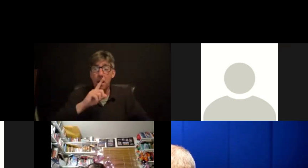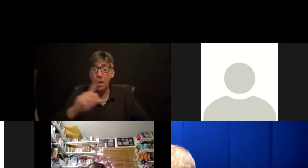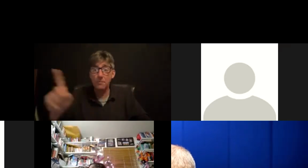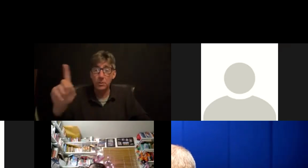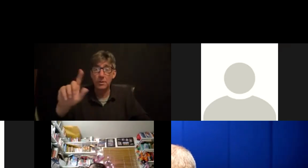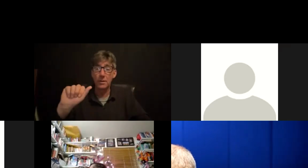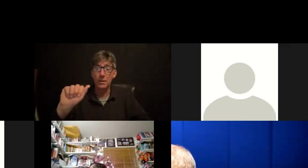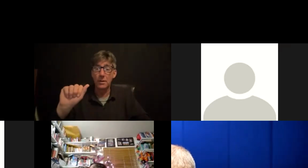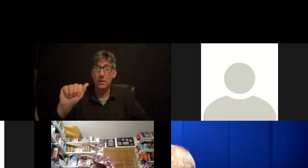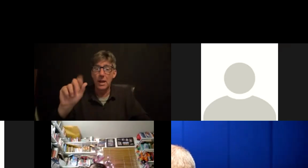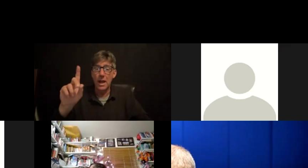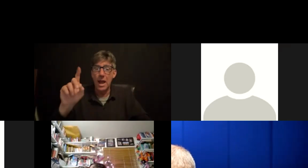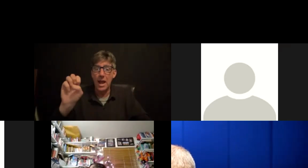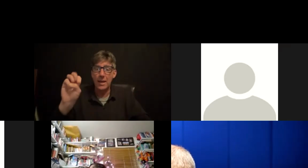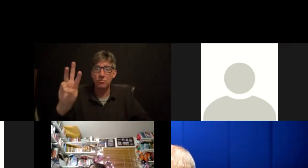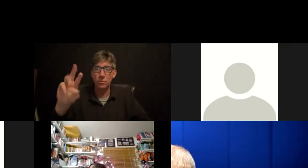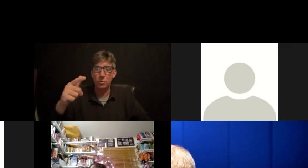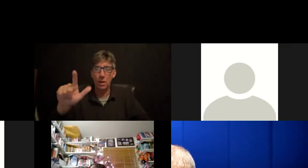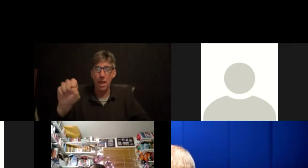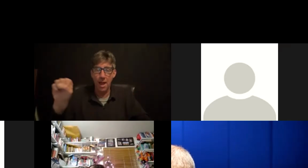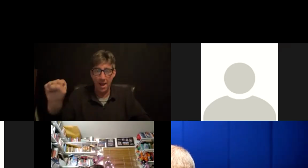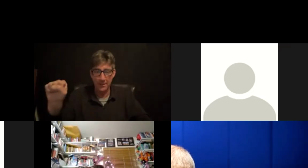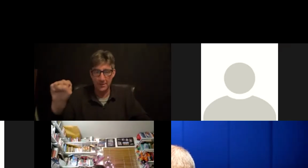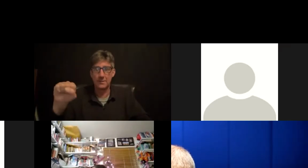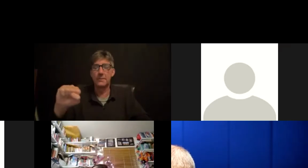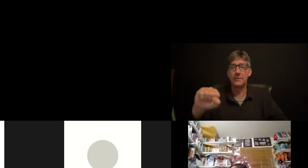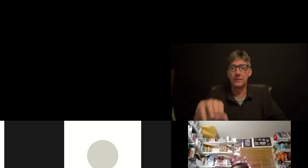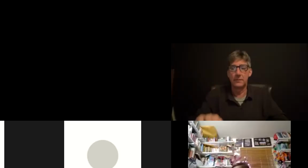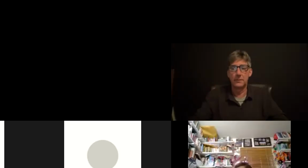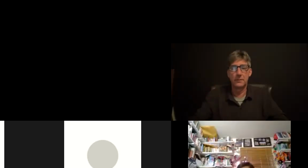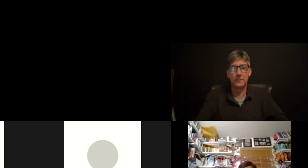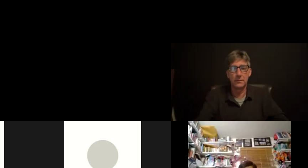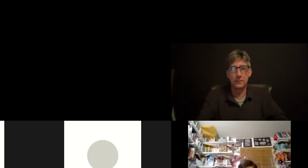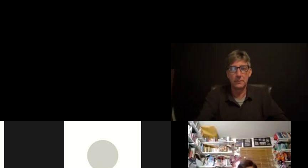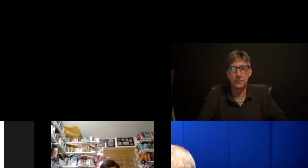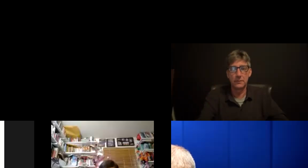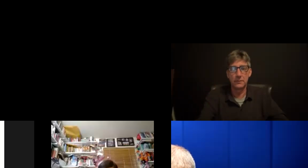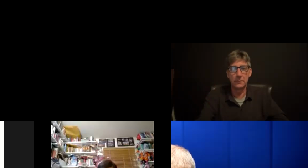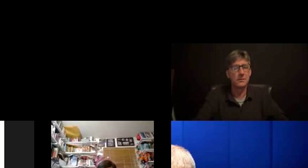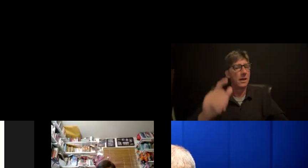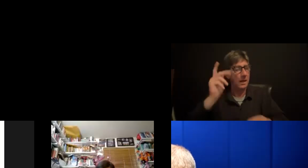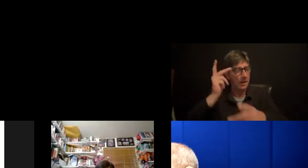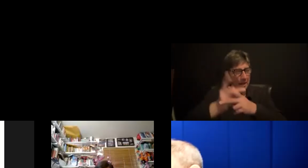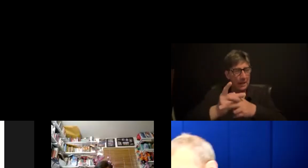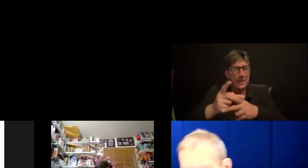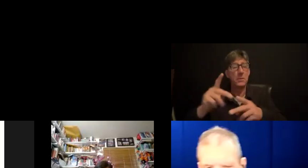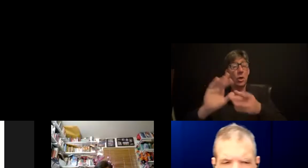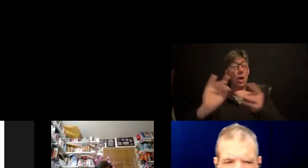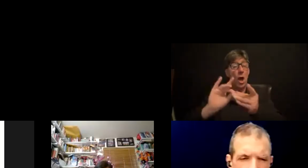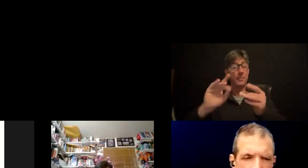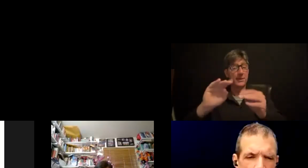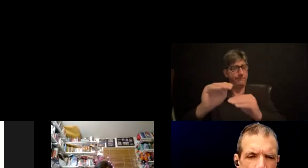Andrew Glass. Just a reminder to folks to just try to keep questions and comments to 2 minutes, so